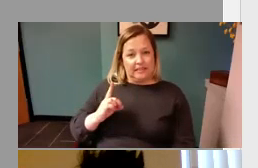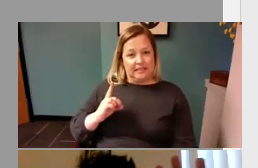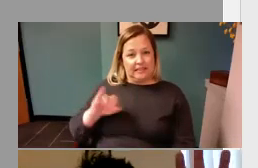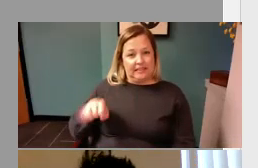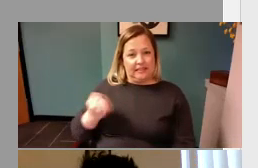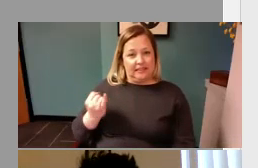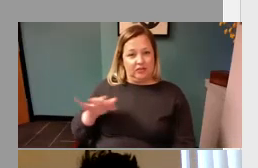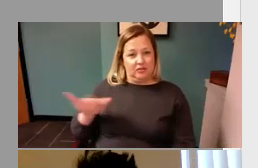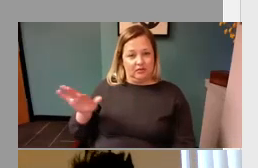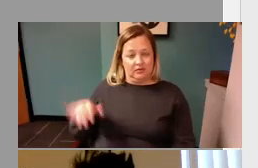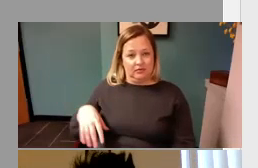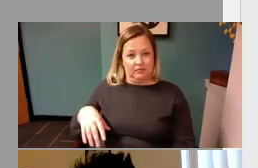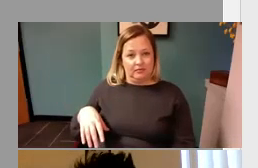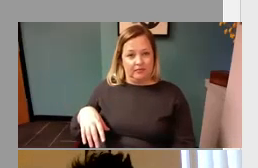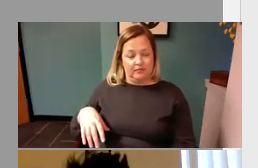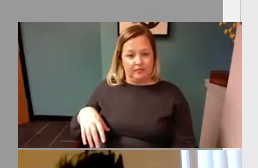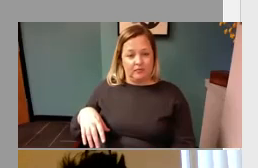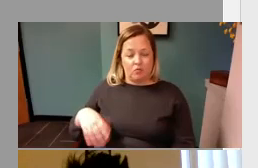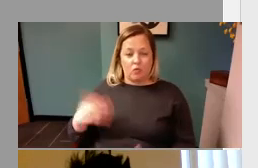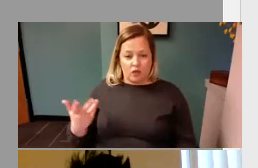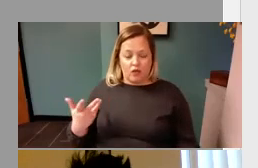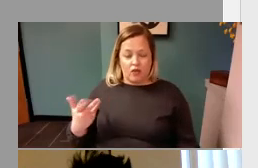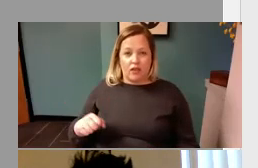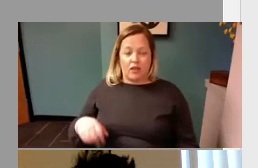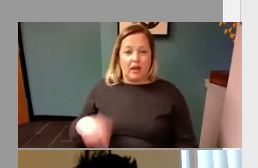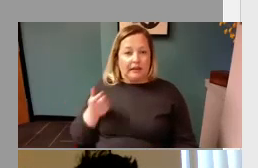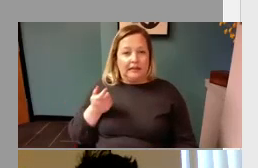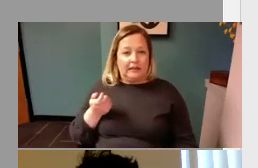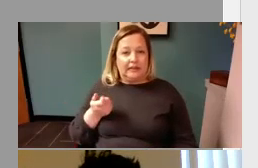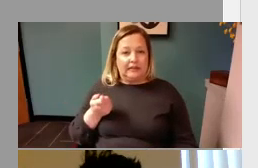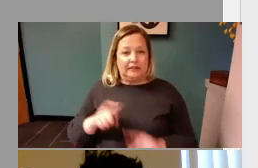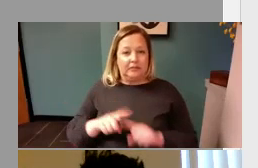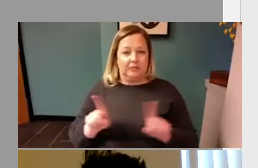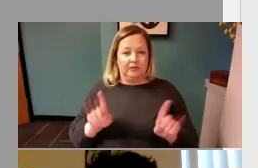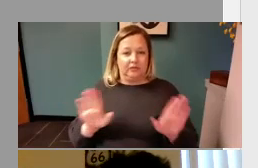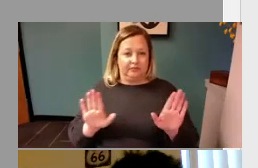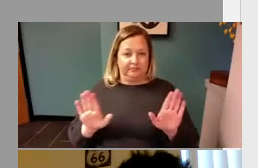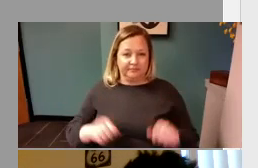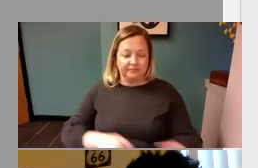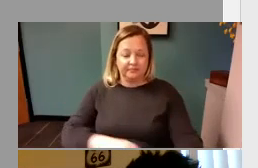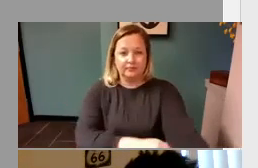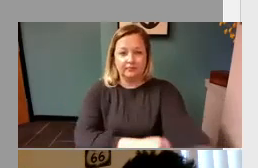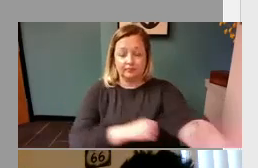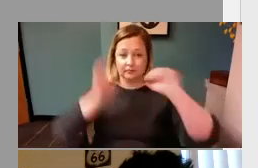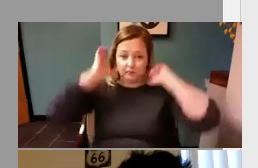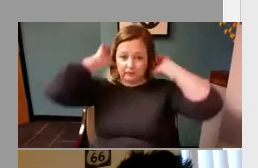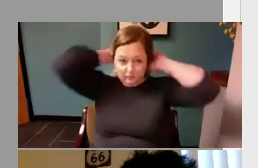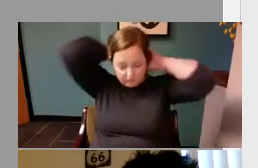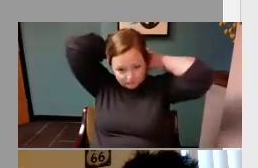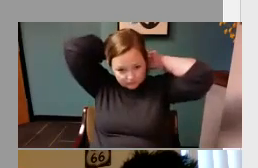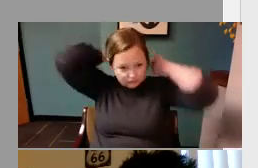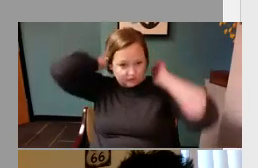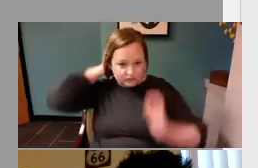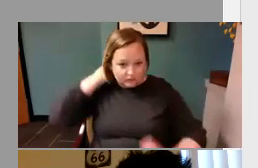minimum most cost. We are not doing that in Dijkstra. There is a certain difference with that. Yeah, Dijkstra should be spelled as,